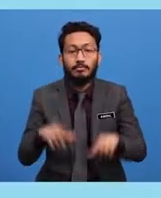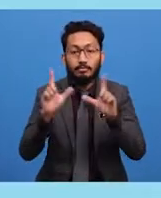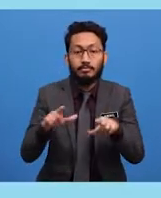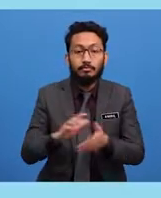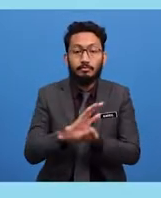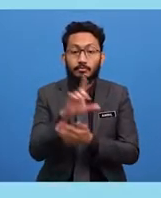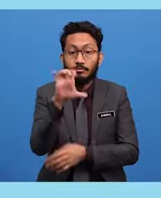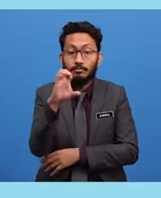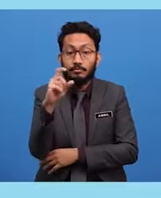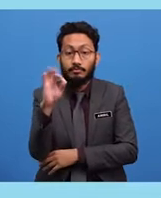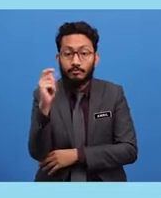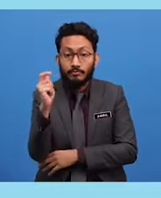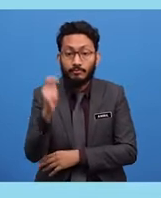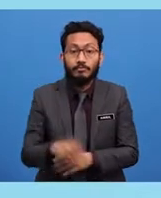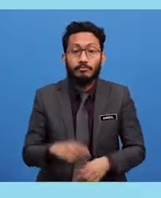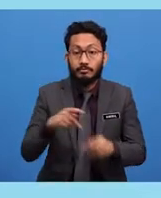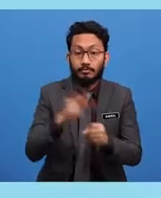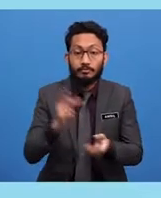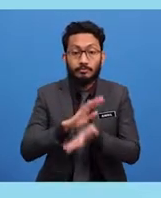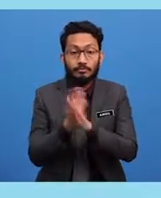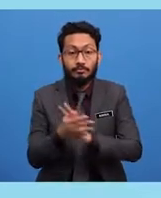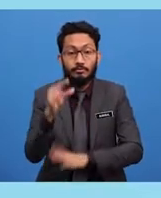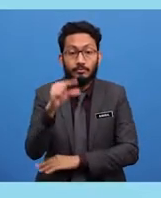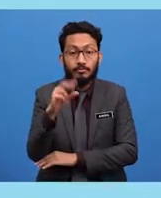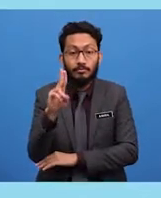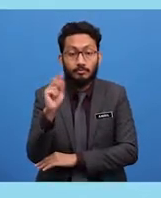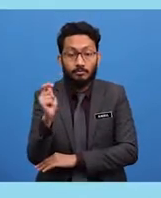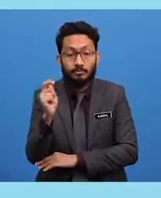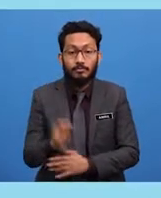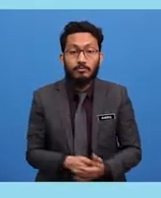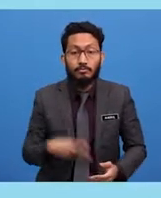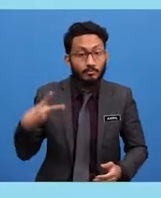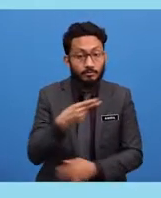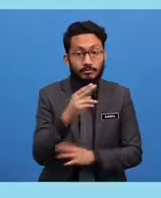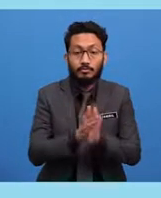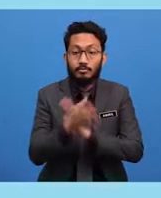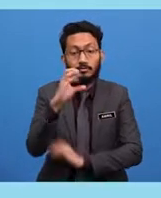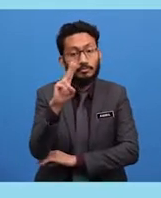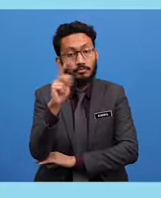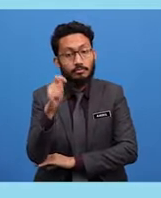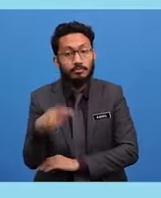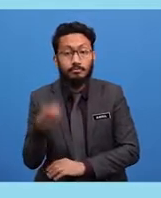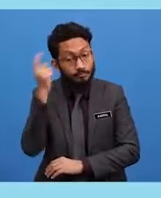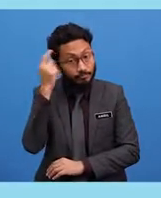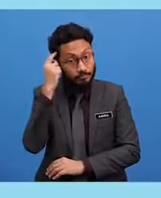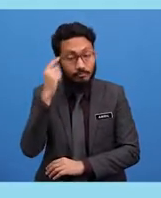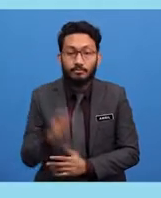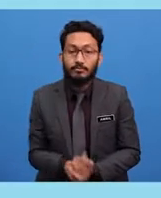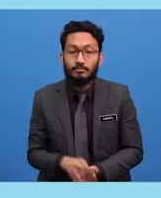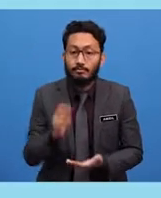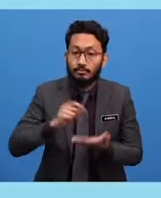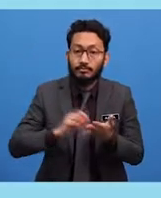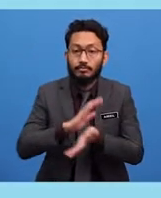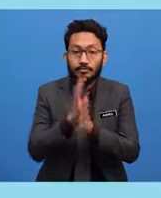quit and quit, seek and sought, cut and cut, think and thought,